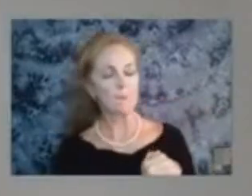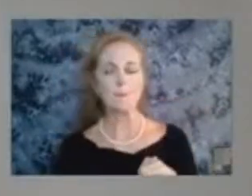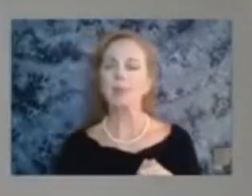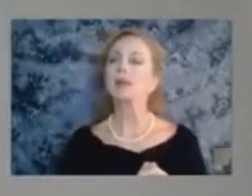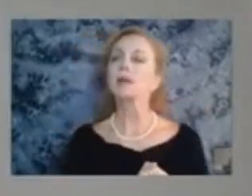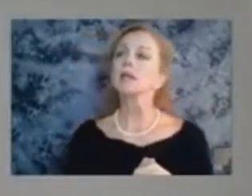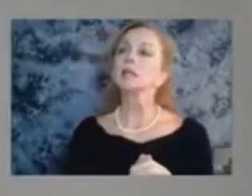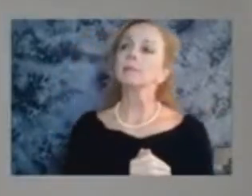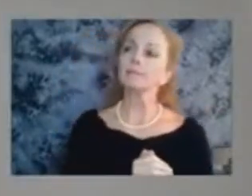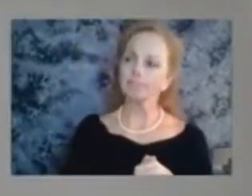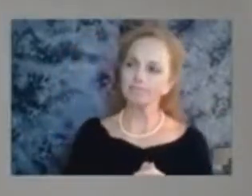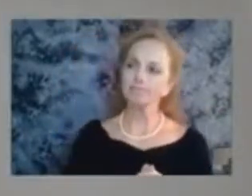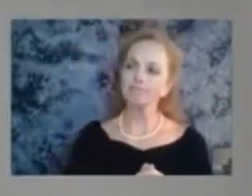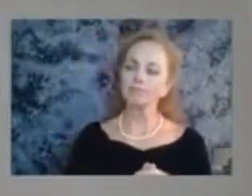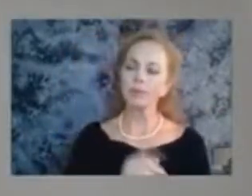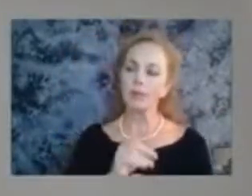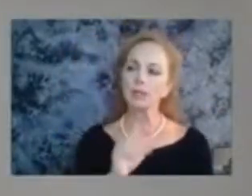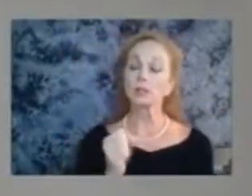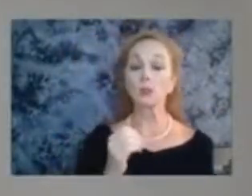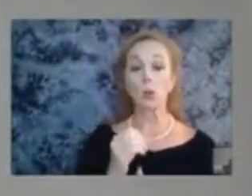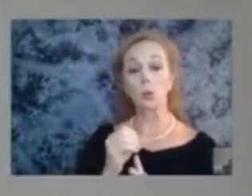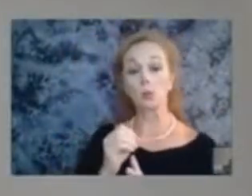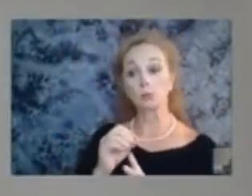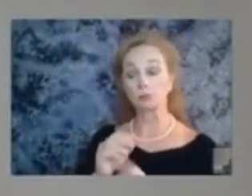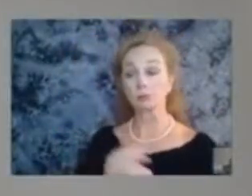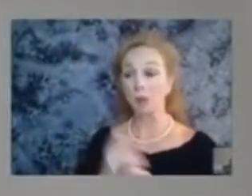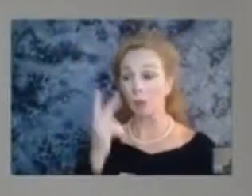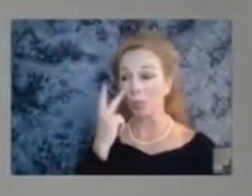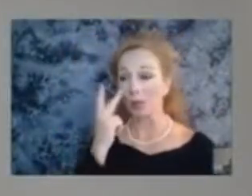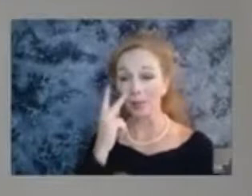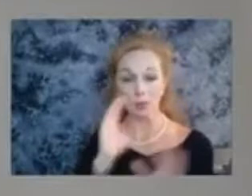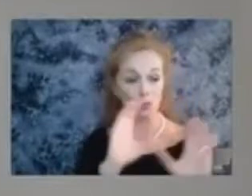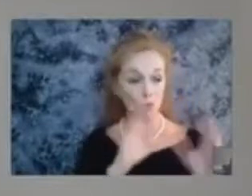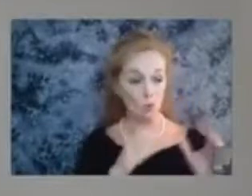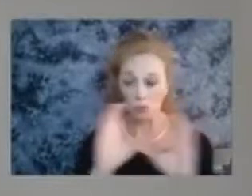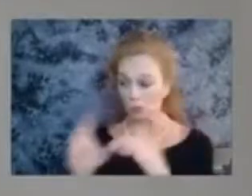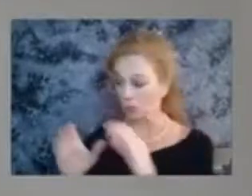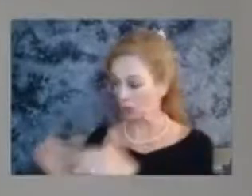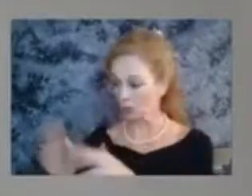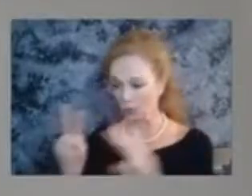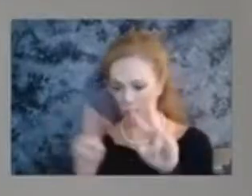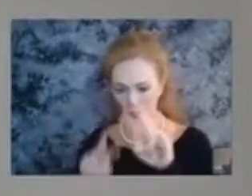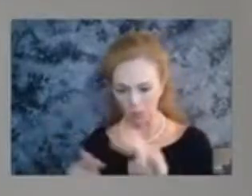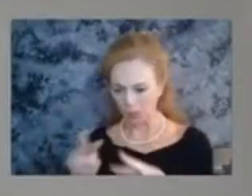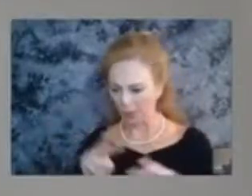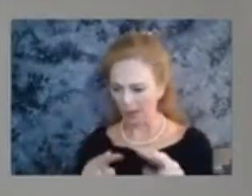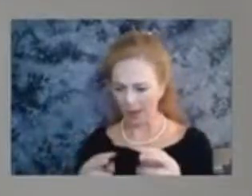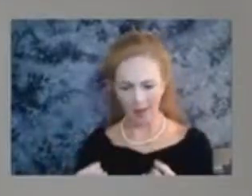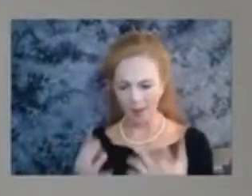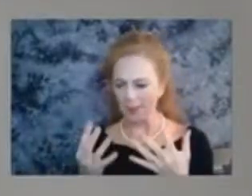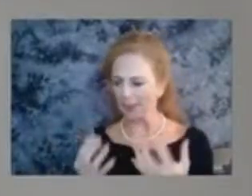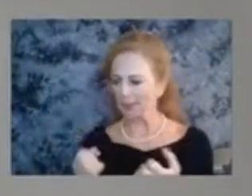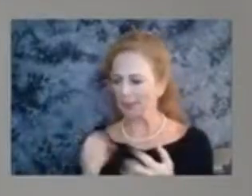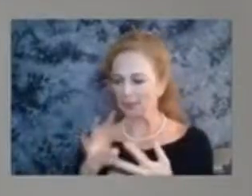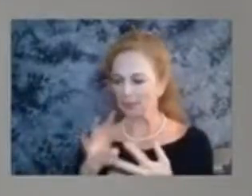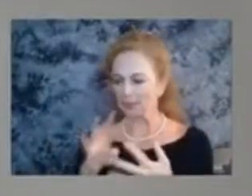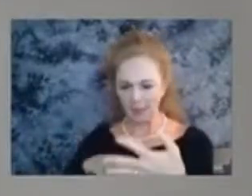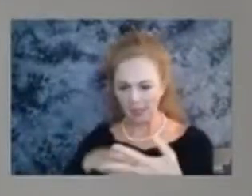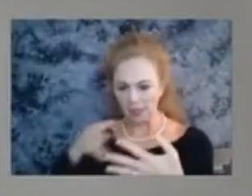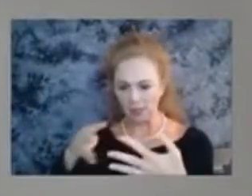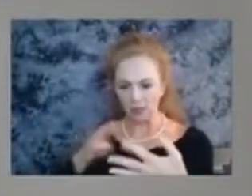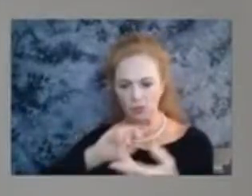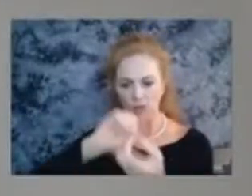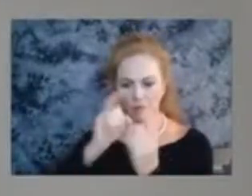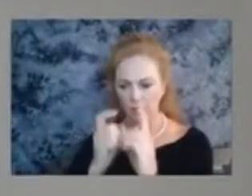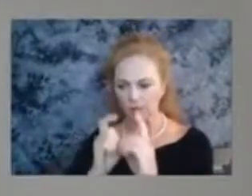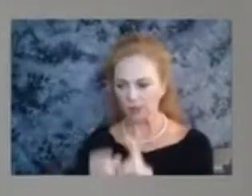so looking at the groups that we pulled together, basically what we're doing there is looking at how many schedule changes it may take for